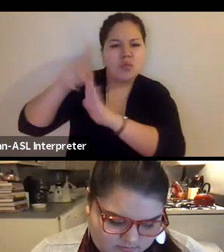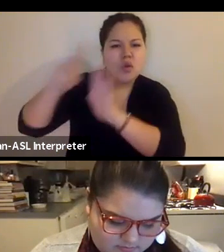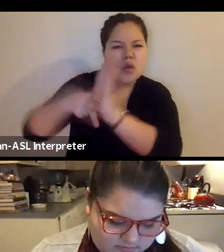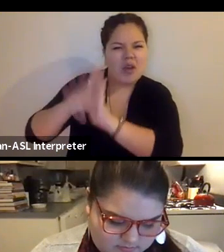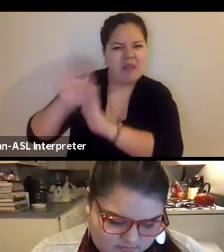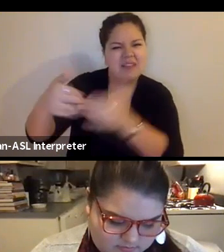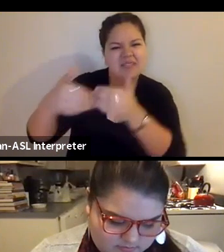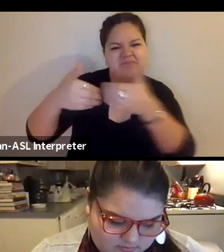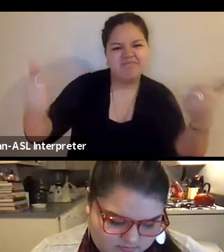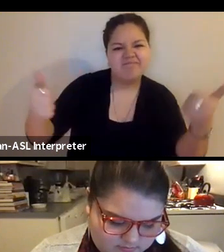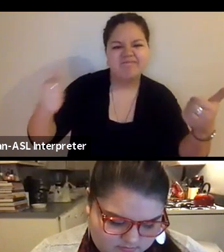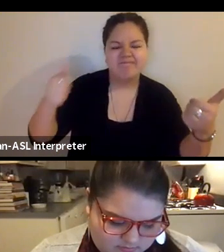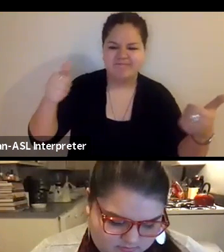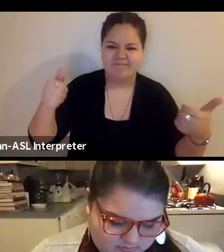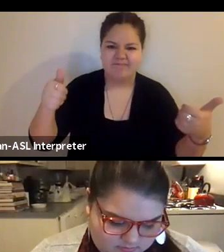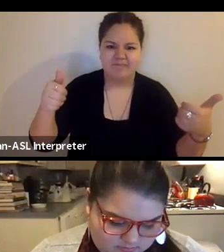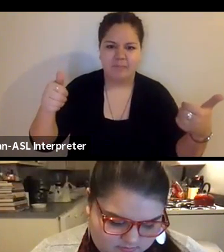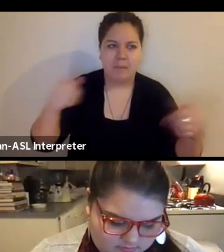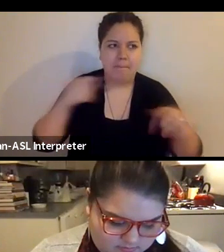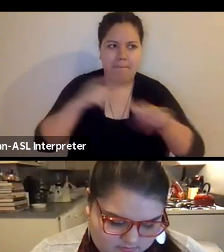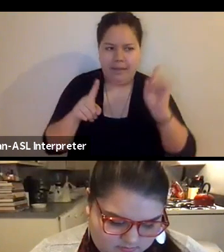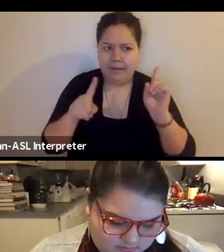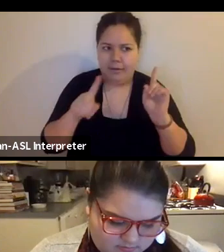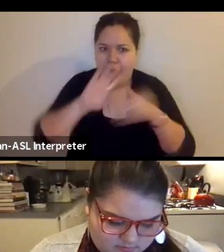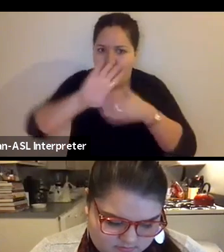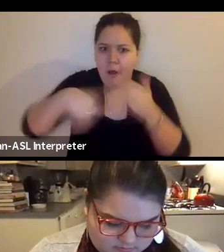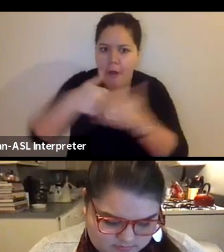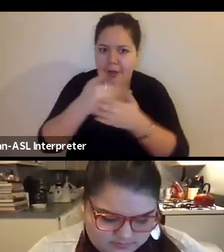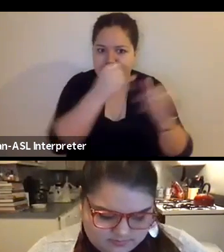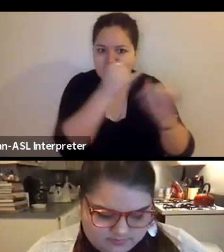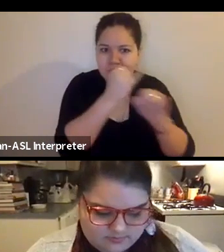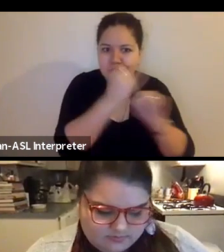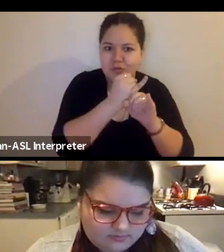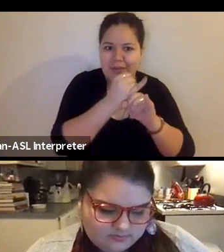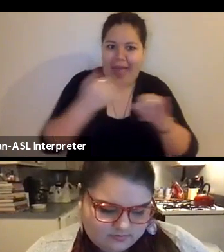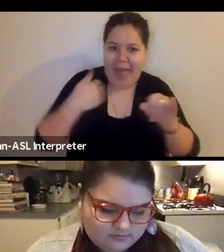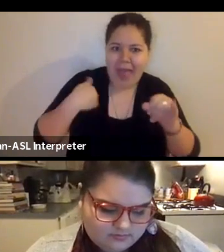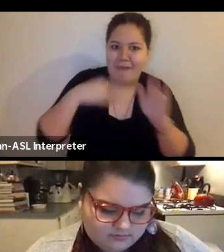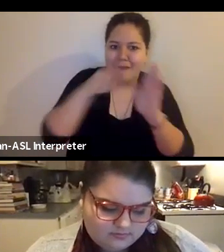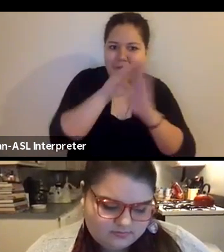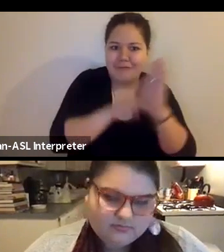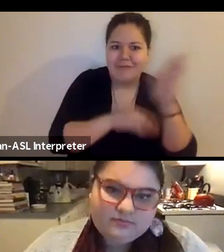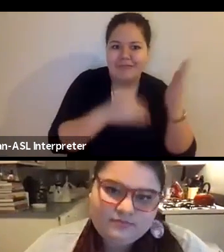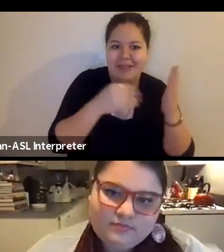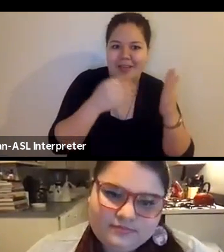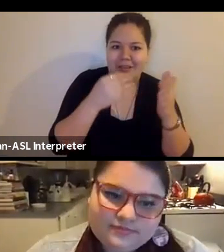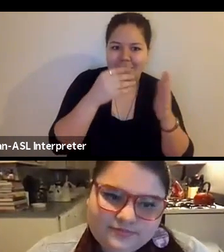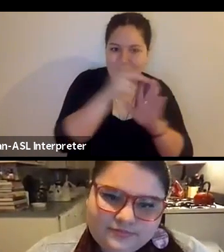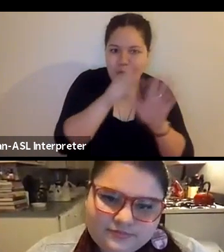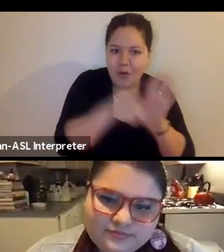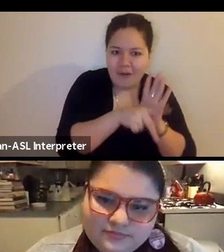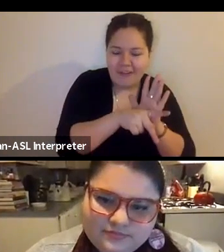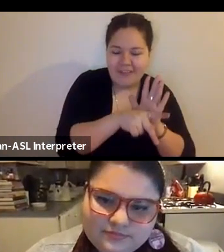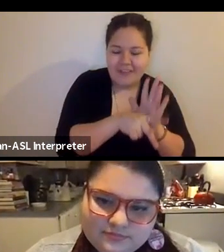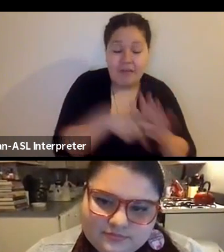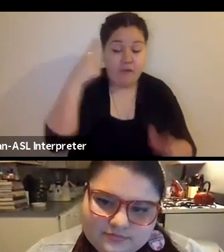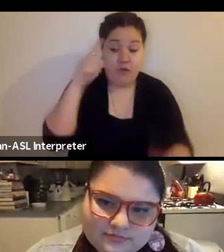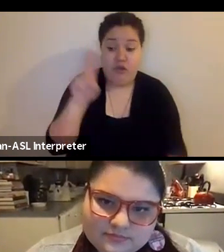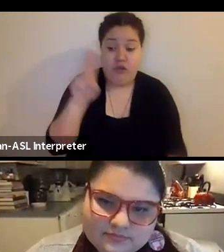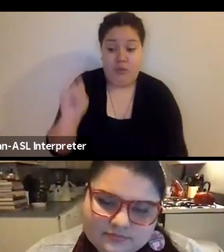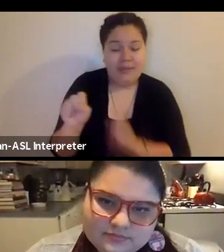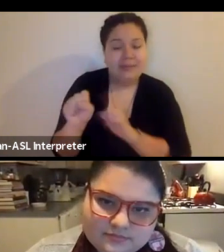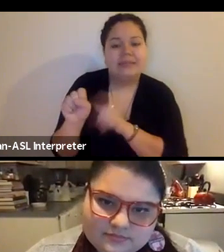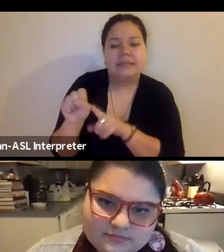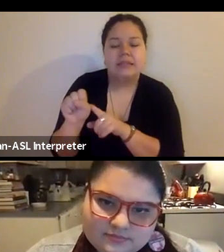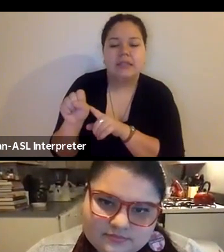thing when all institutions have protocols. And one of the protocols of at least regional theater inside the United States is